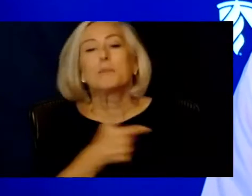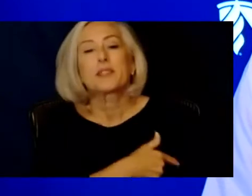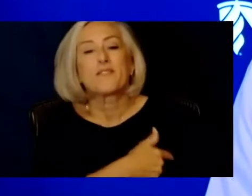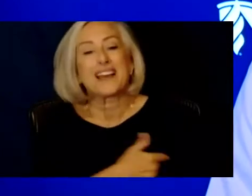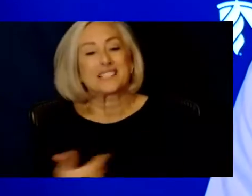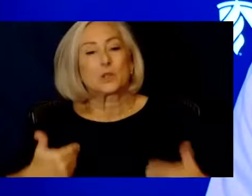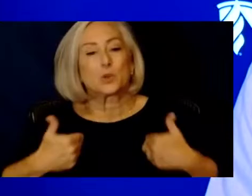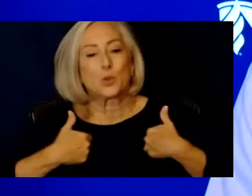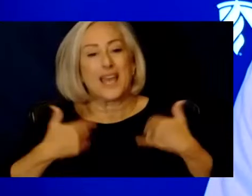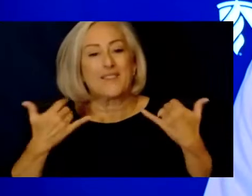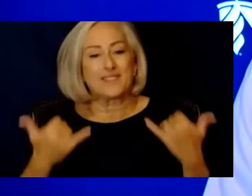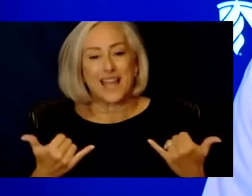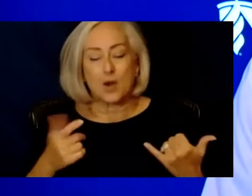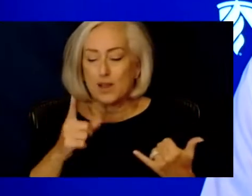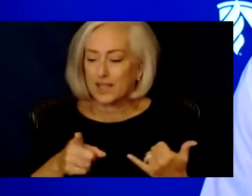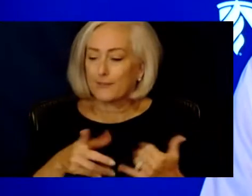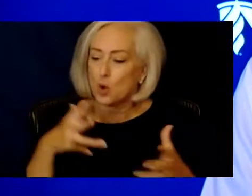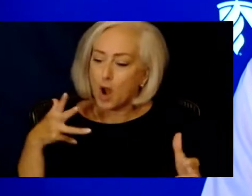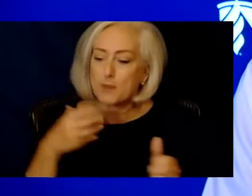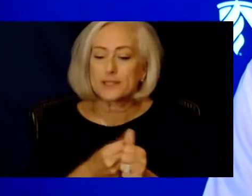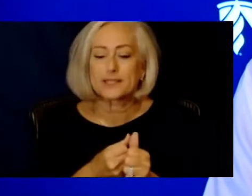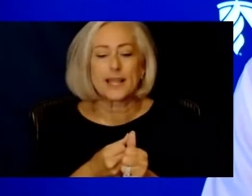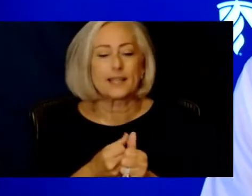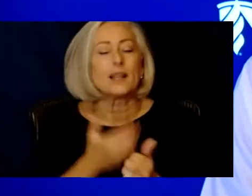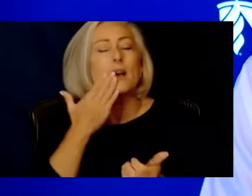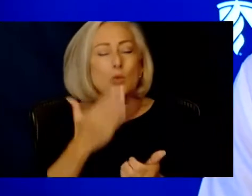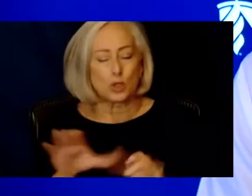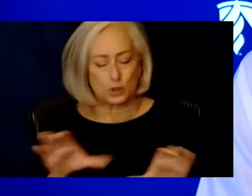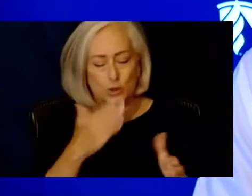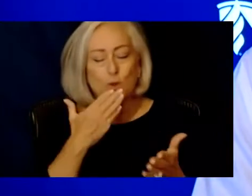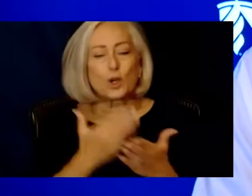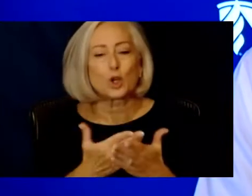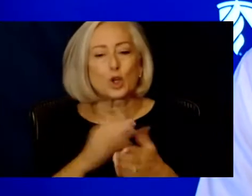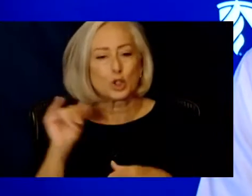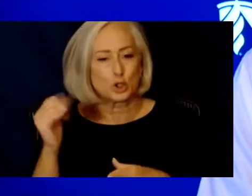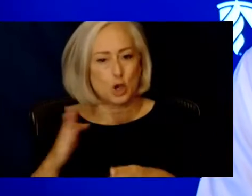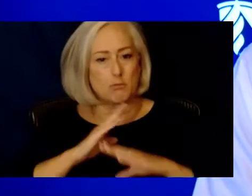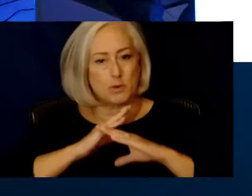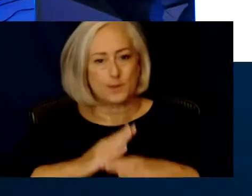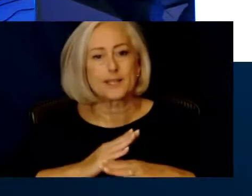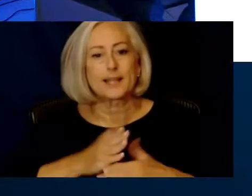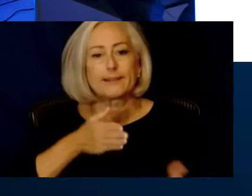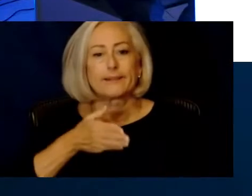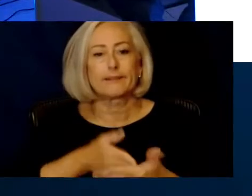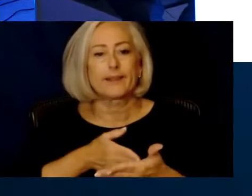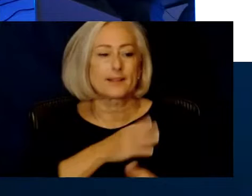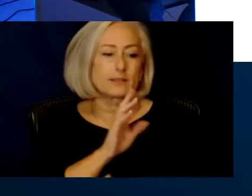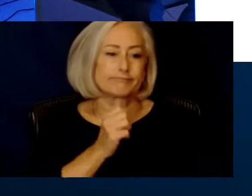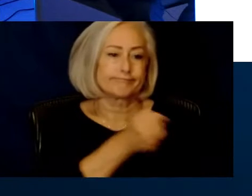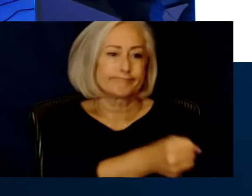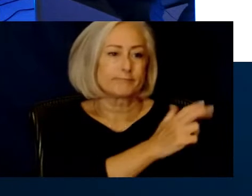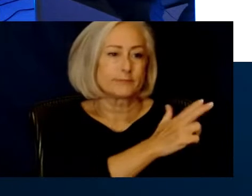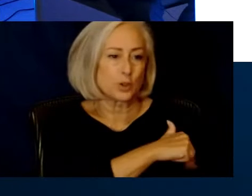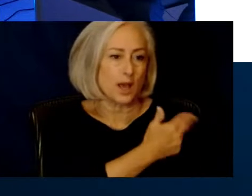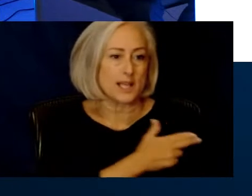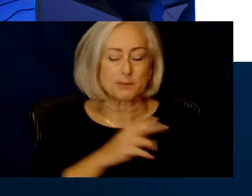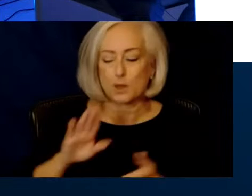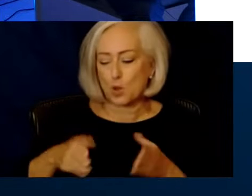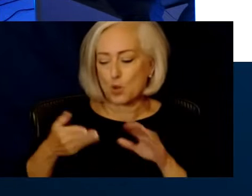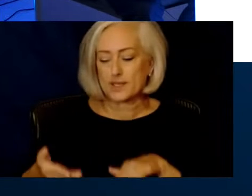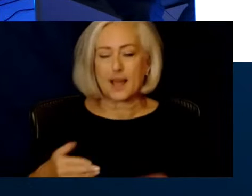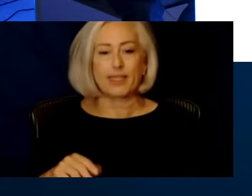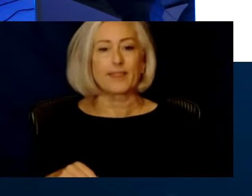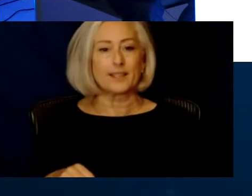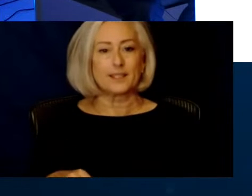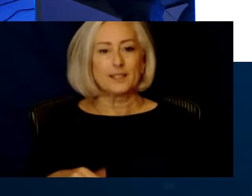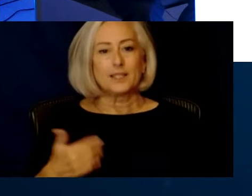date, continue to do a very good job at protecting against hospitalization and death. So you've noticed this tone in this program is a little more nervous than what we have been in the